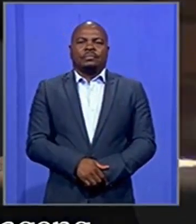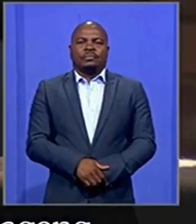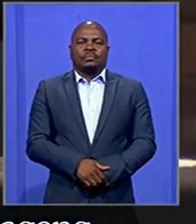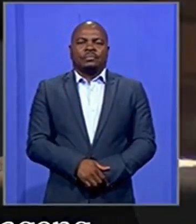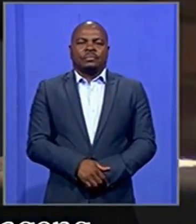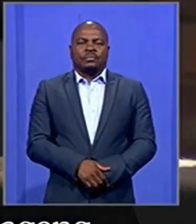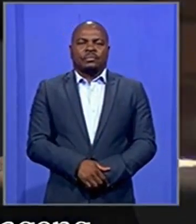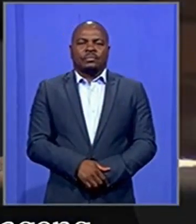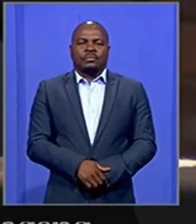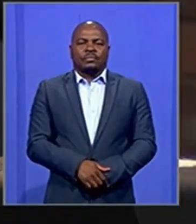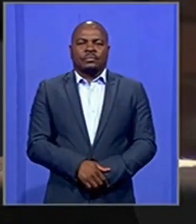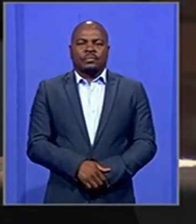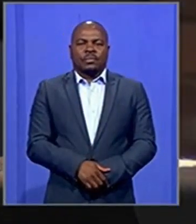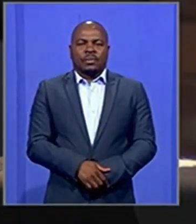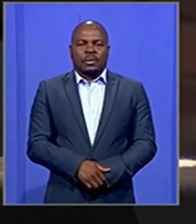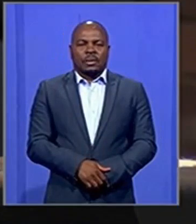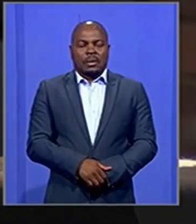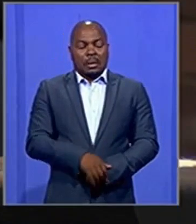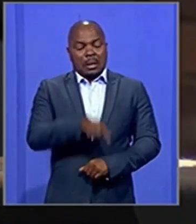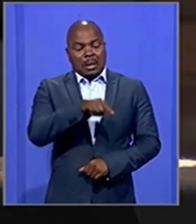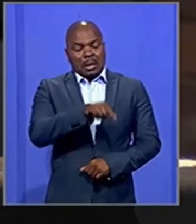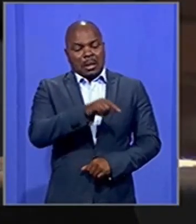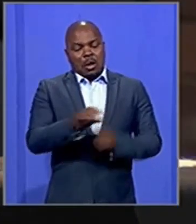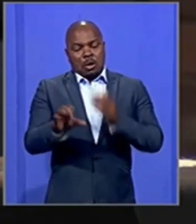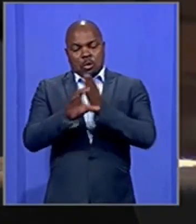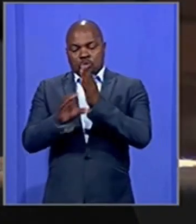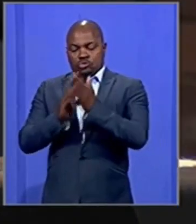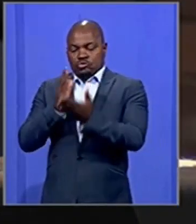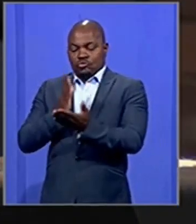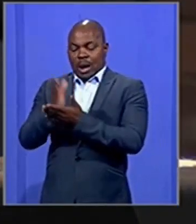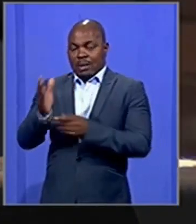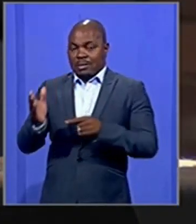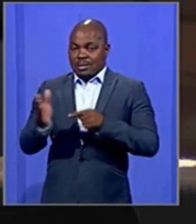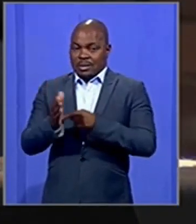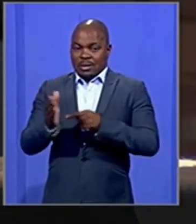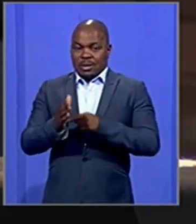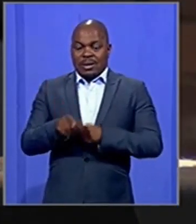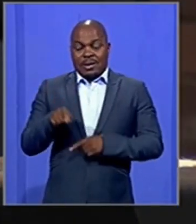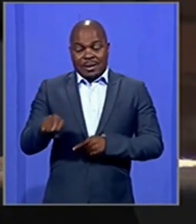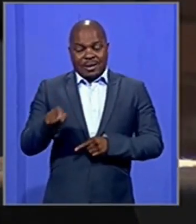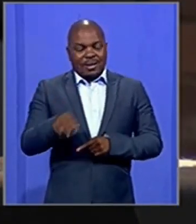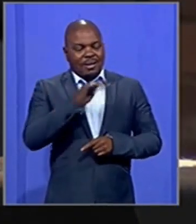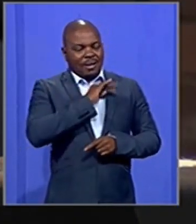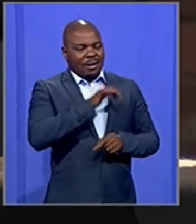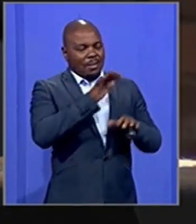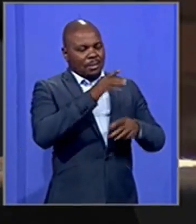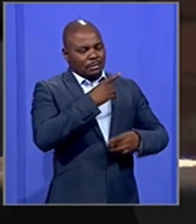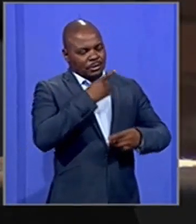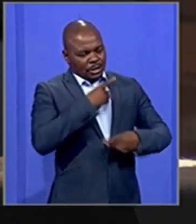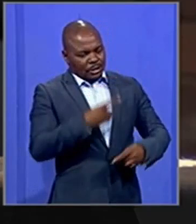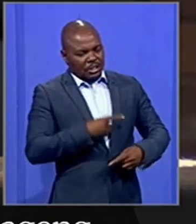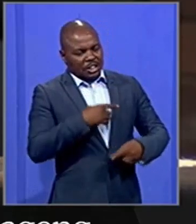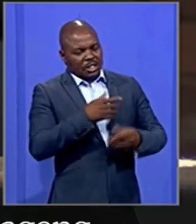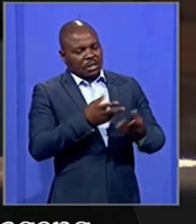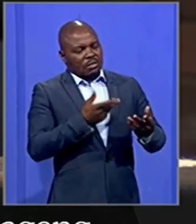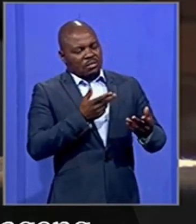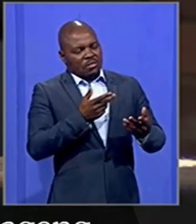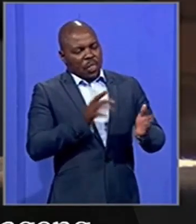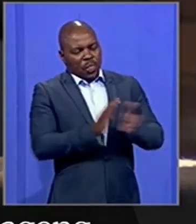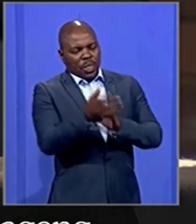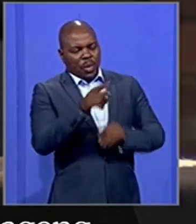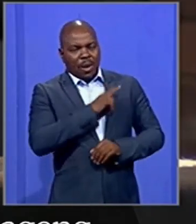Further, the impugned provisions violate a number of constitutional rights. They violate the right to dignity by cutting asylum seekers